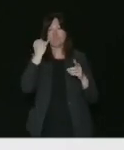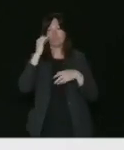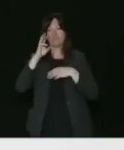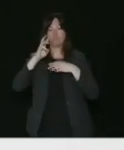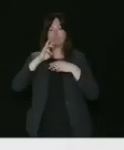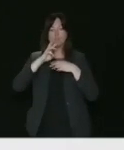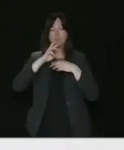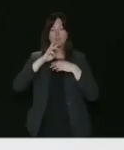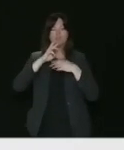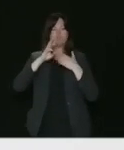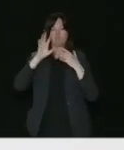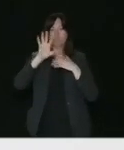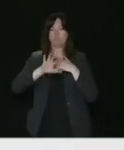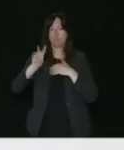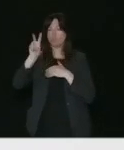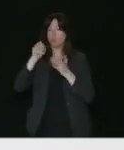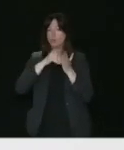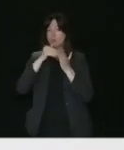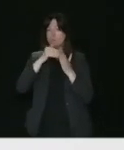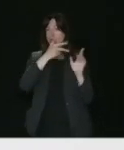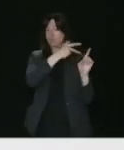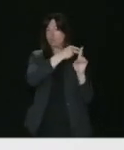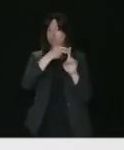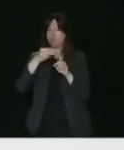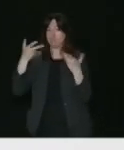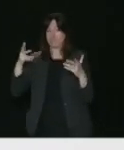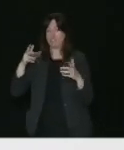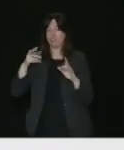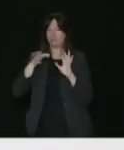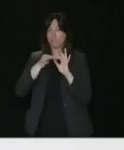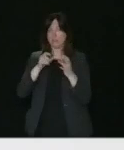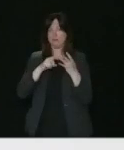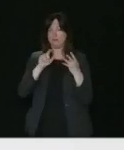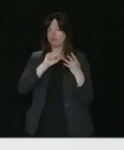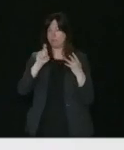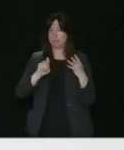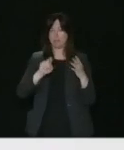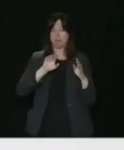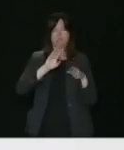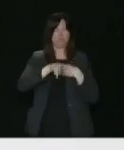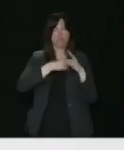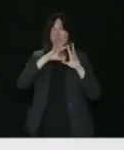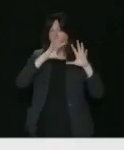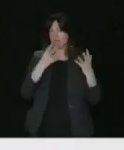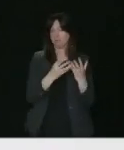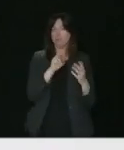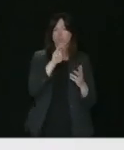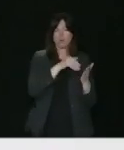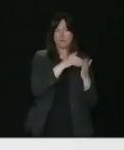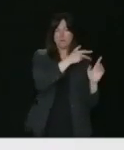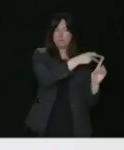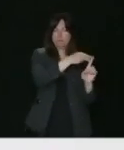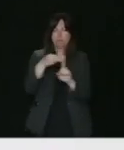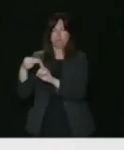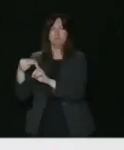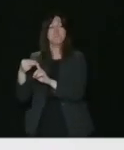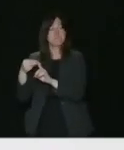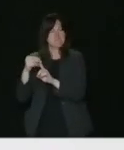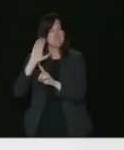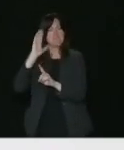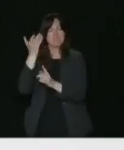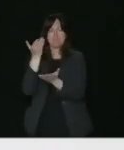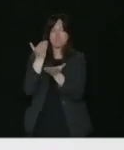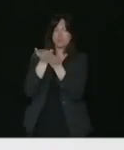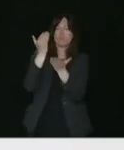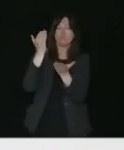think close to 200 million doses of the vaccine have been administered, and I think it's been proven and shown in many countries